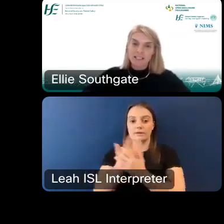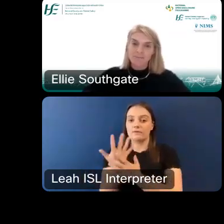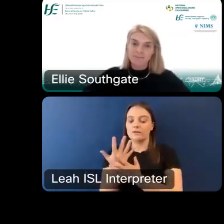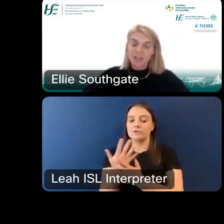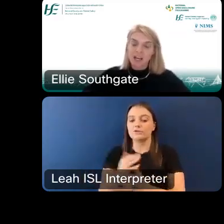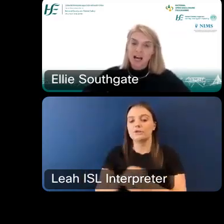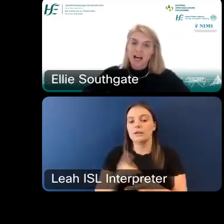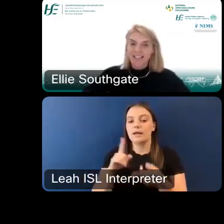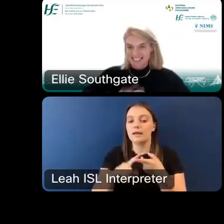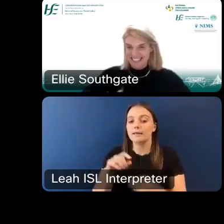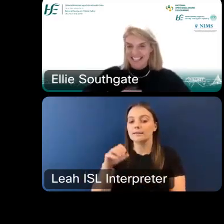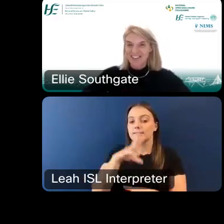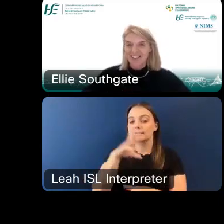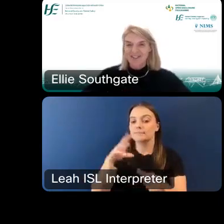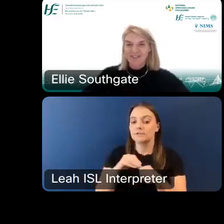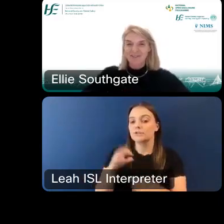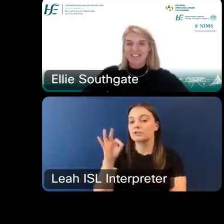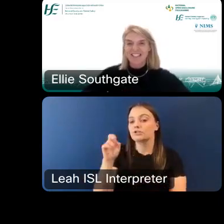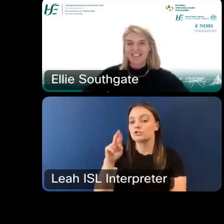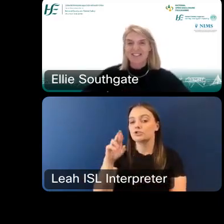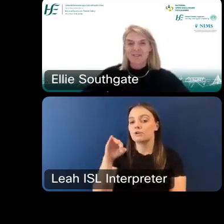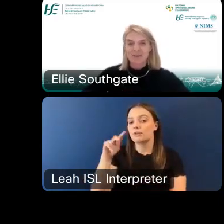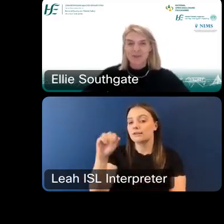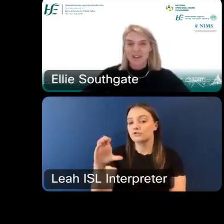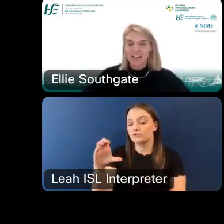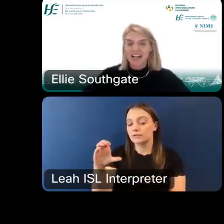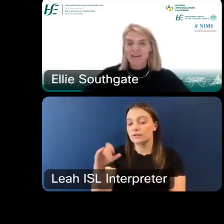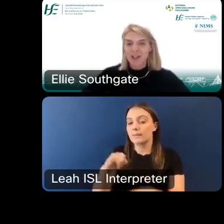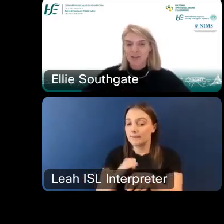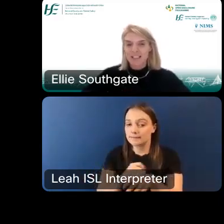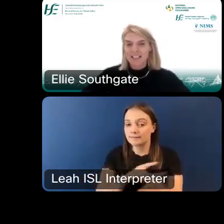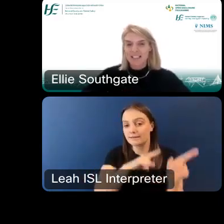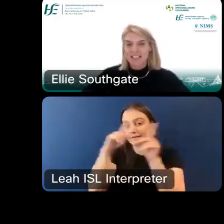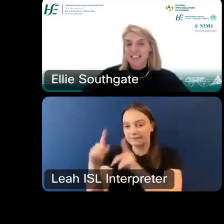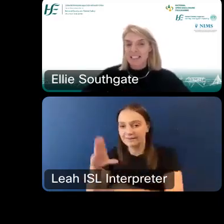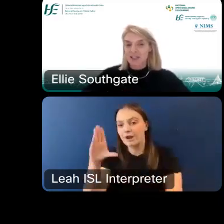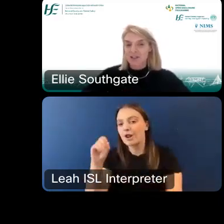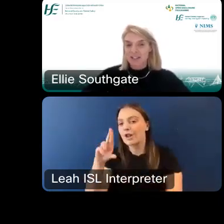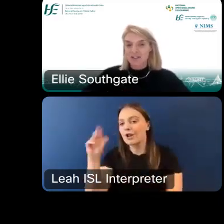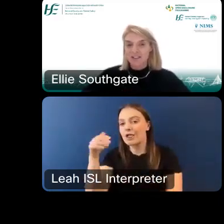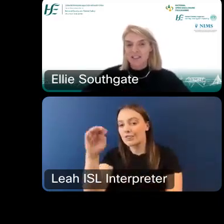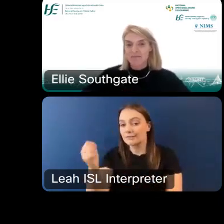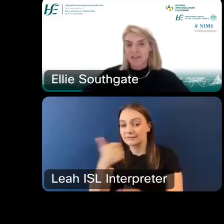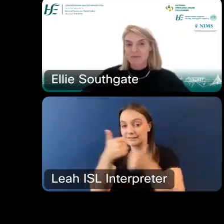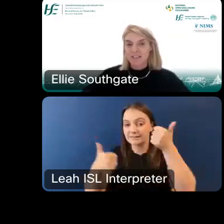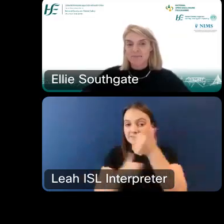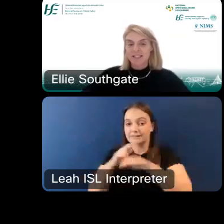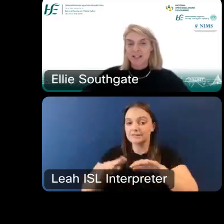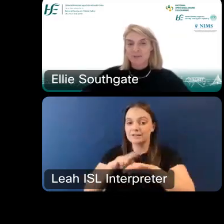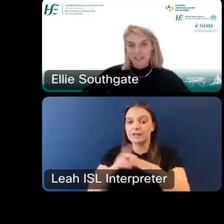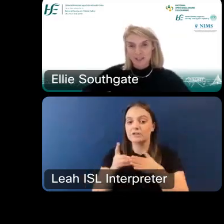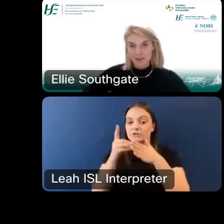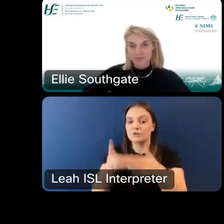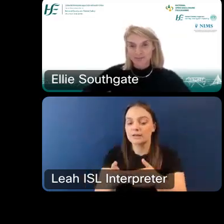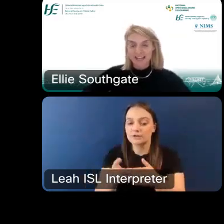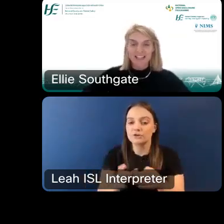Geriatric Medicine. And Lorraine, who I've already introduced before, who is the Assistant National Director of Incident Management, NIMS and